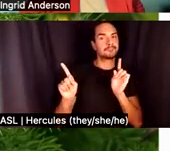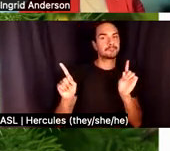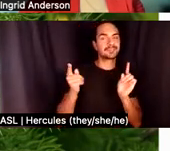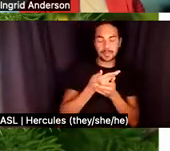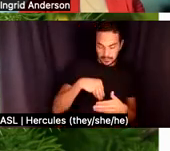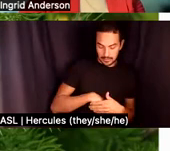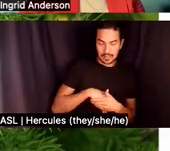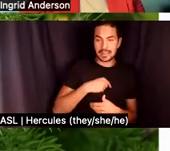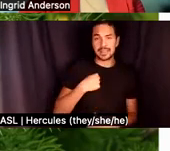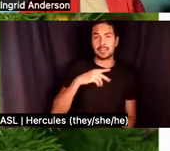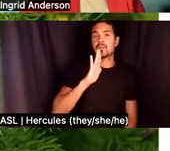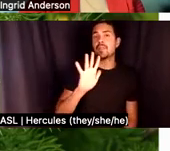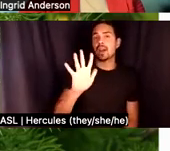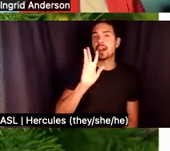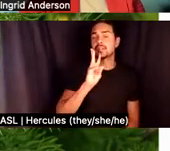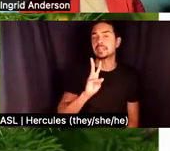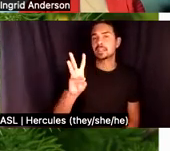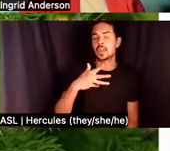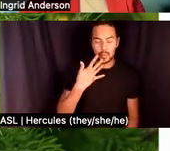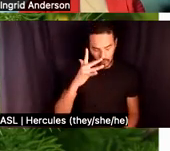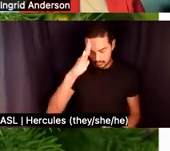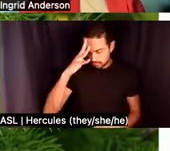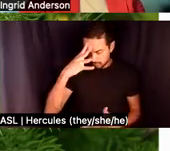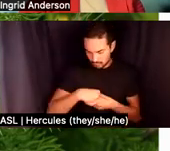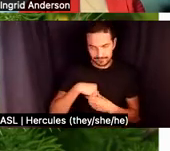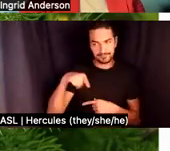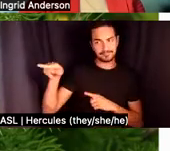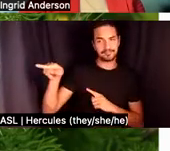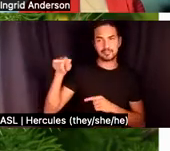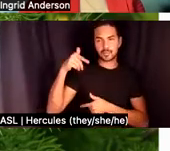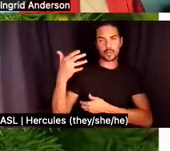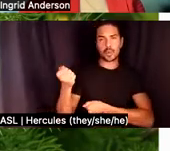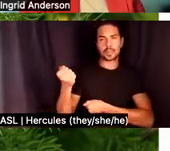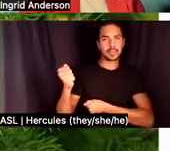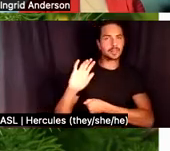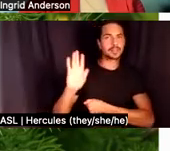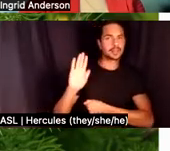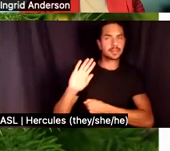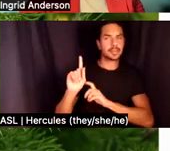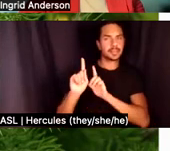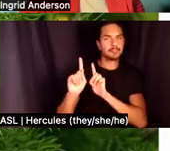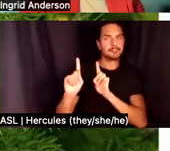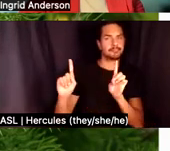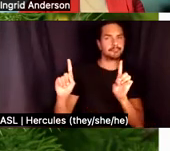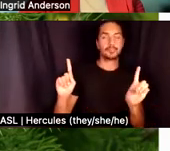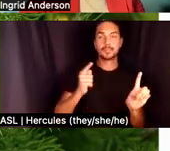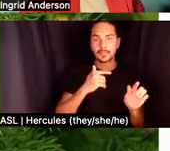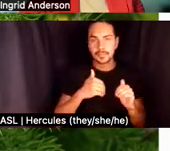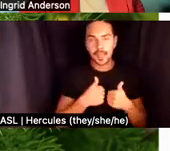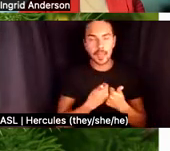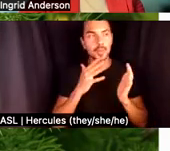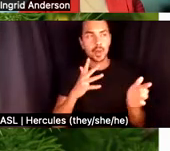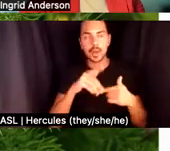5, 6-year-olds, we have that. I've been just trying to think about how do we really talk about that more within our community.